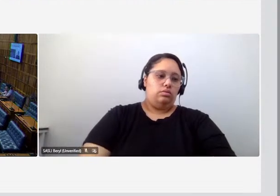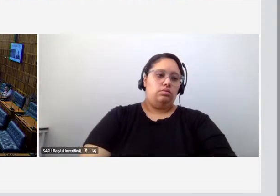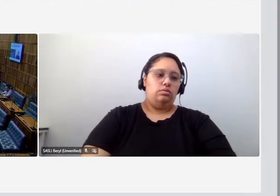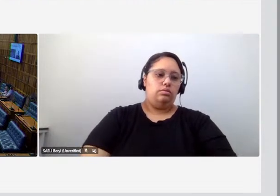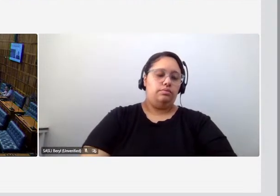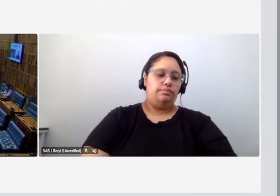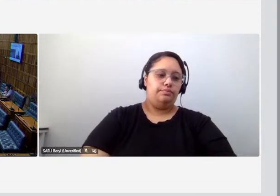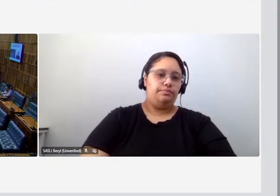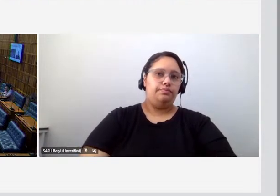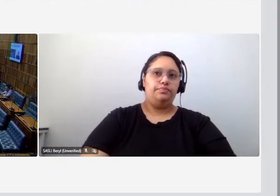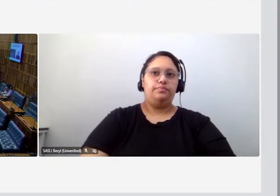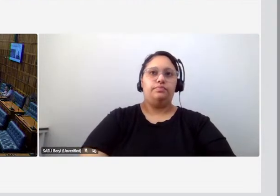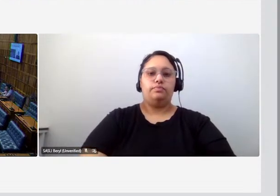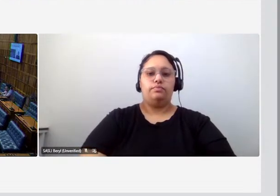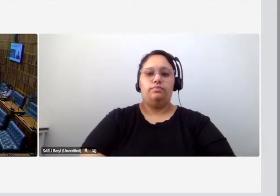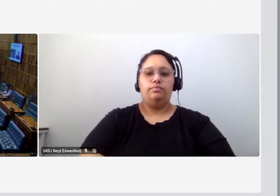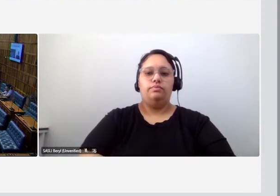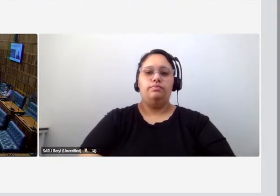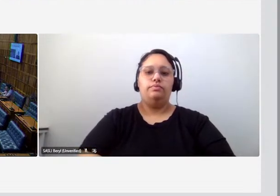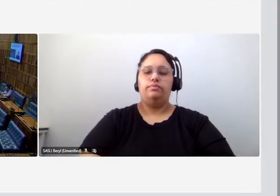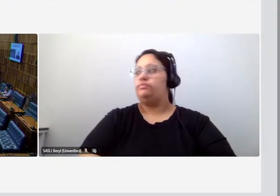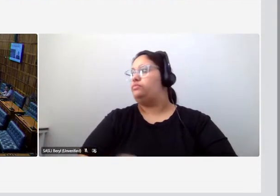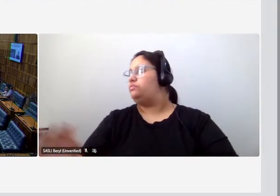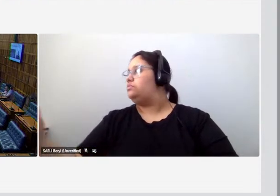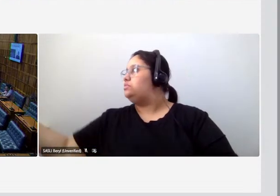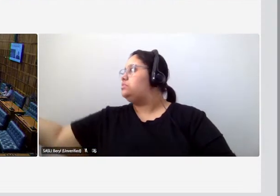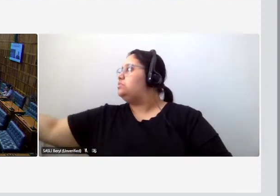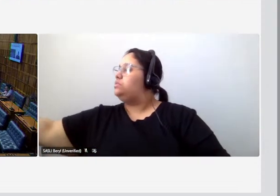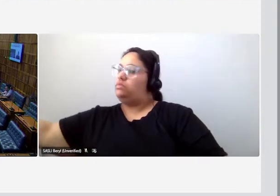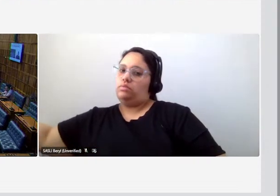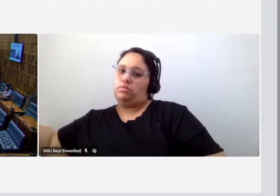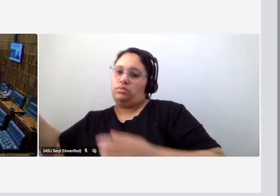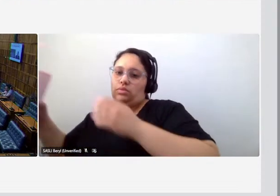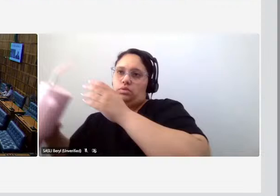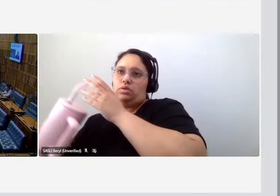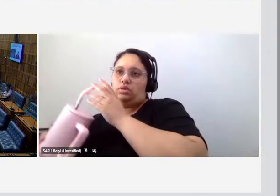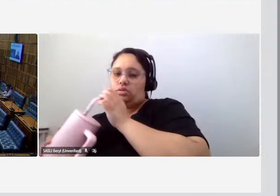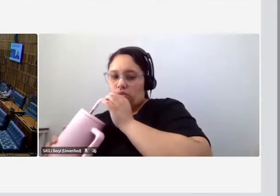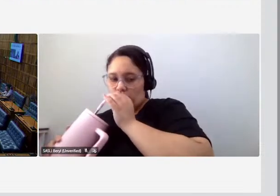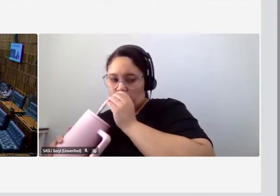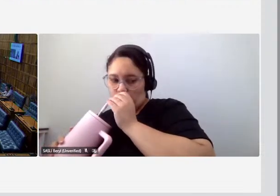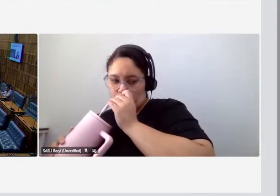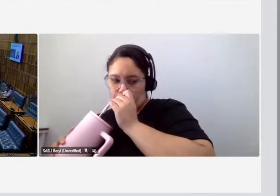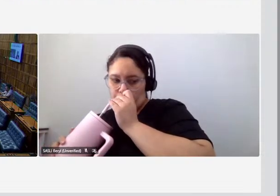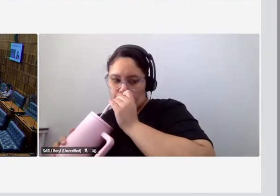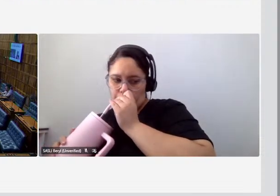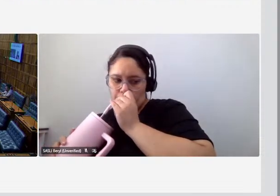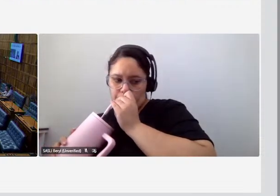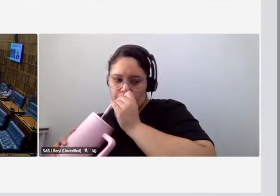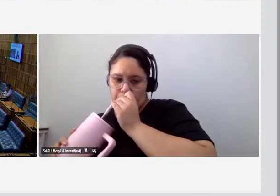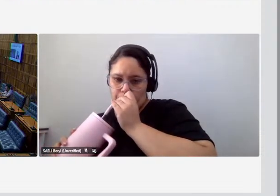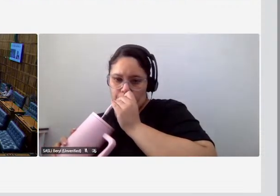Colleagues, any follow-up questions? Going to try and properly remember.